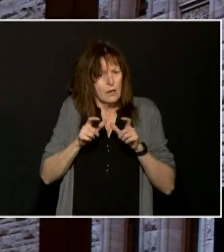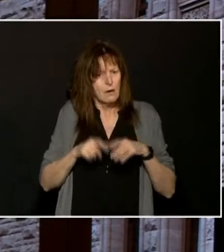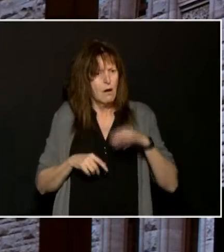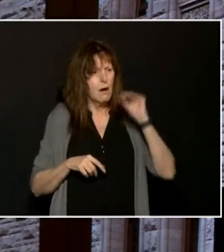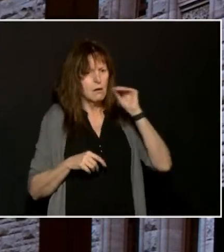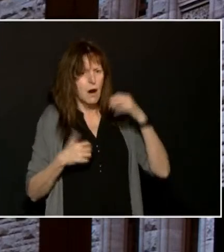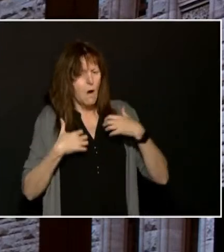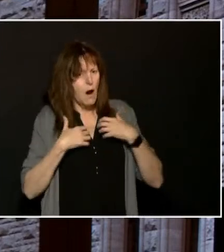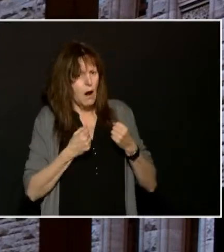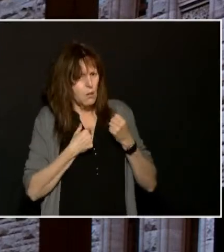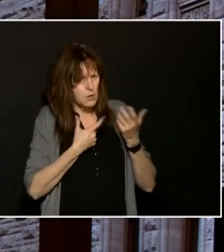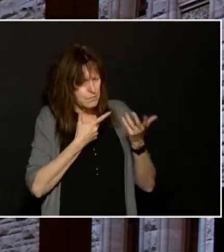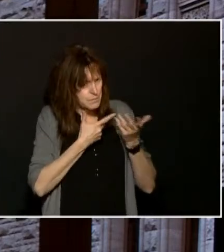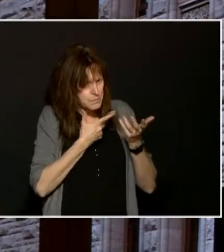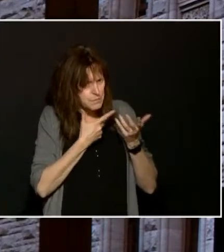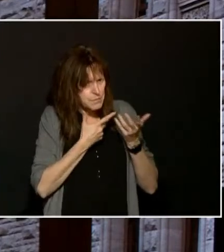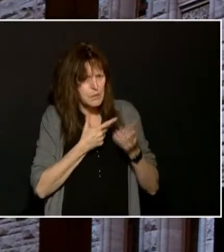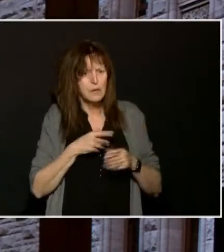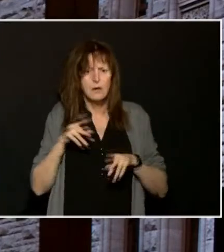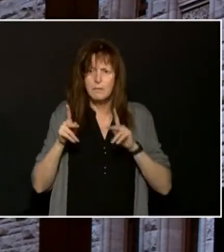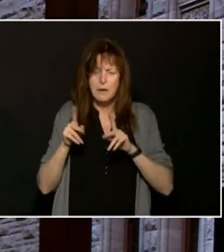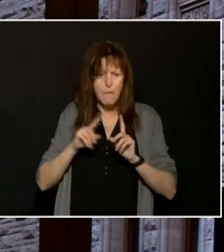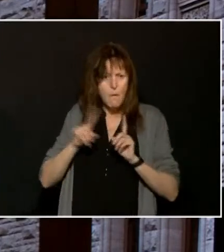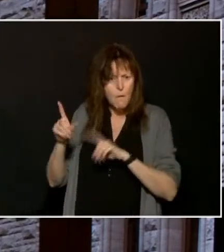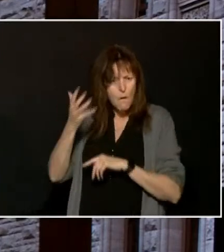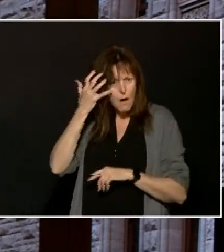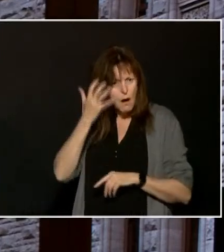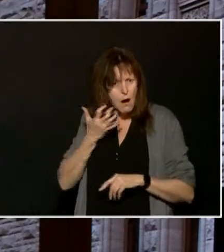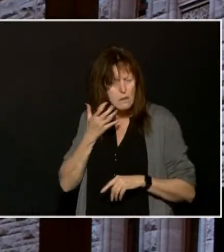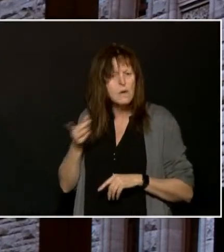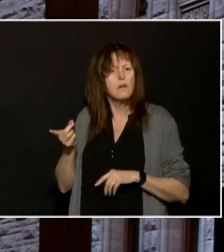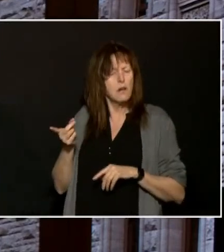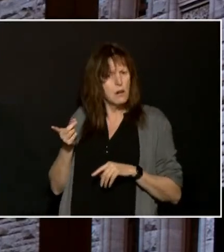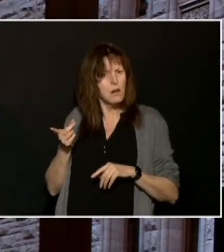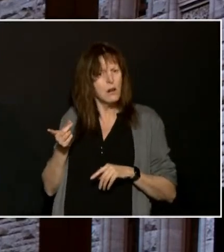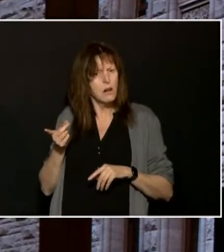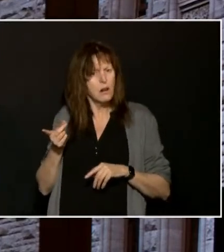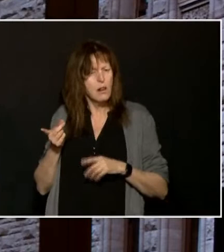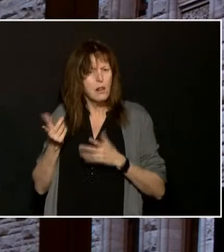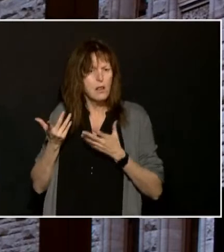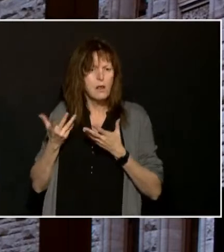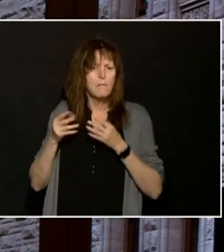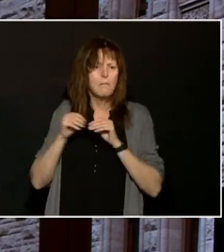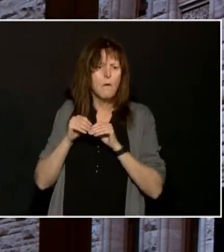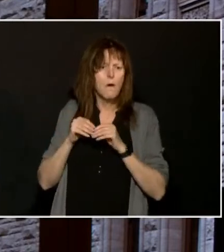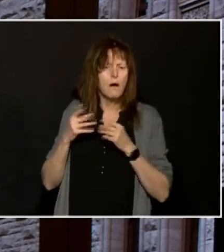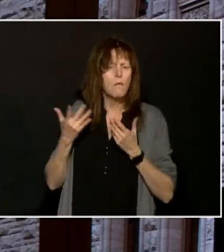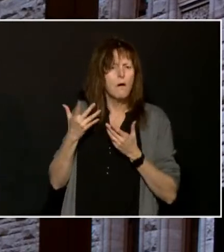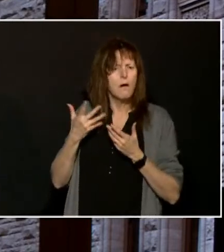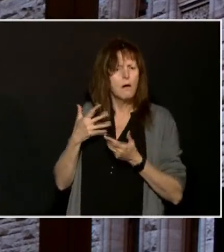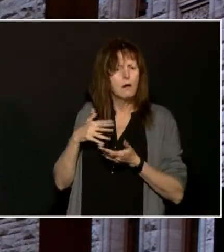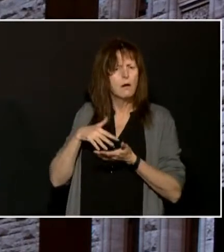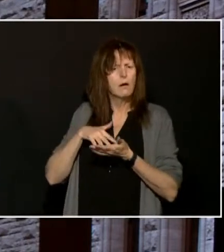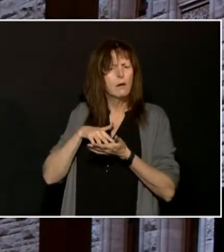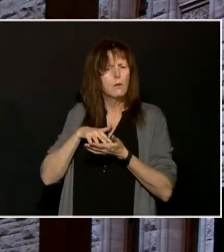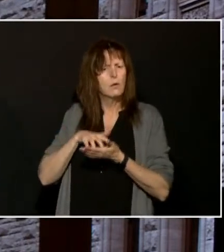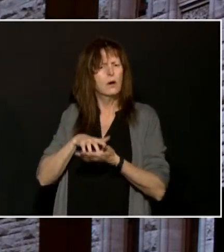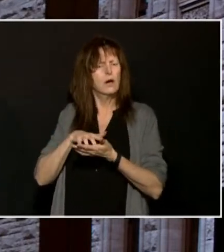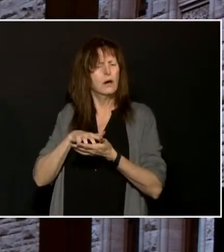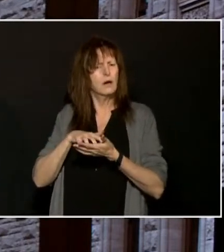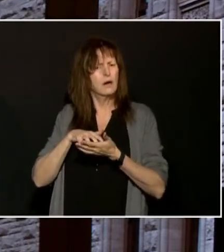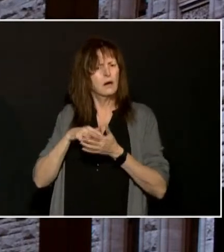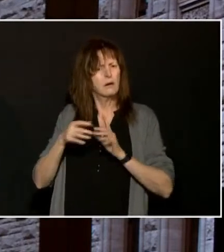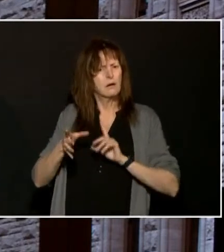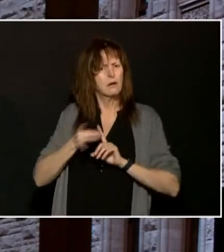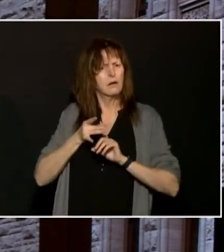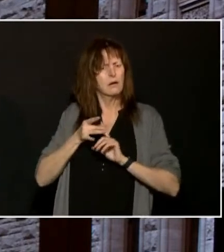the hospitals are coming with more milder symptoms. So I think we're seeing this synergy between the public health measures, the